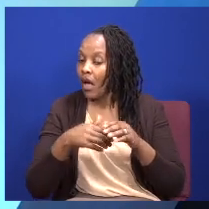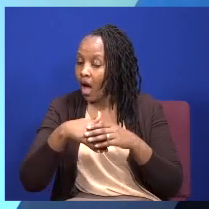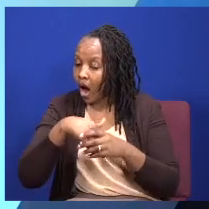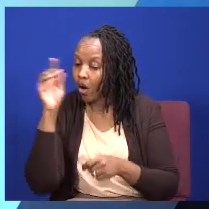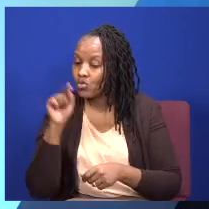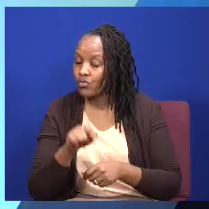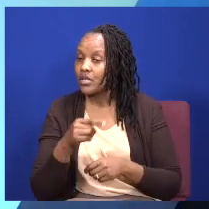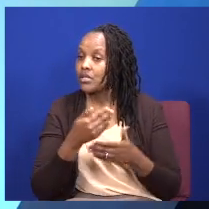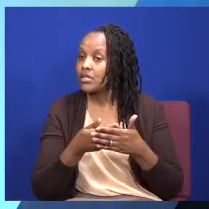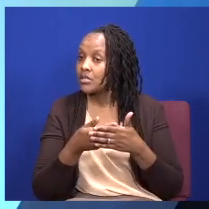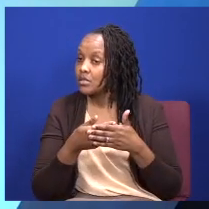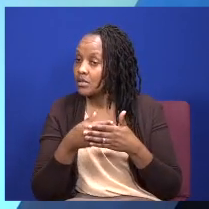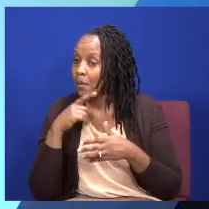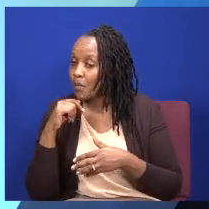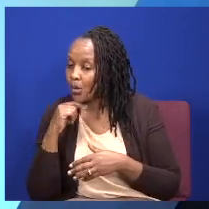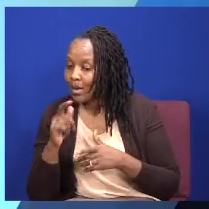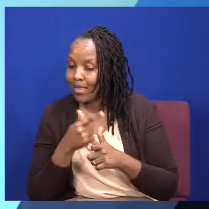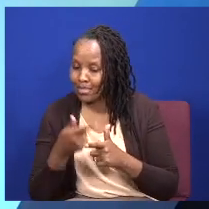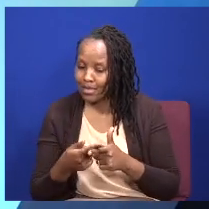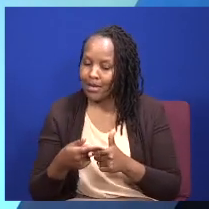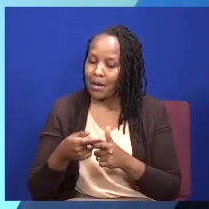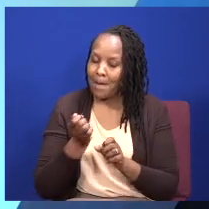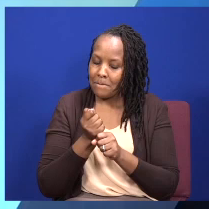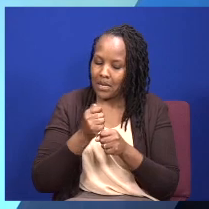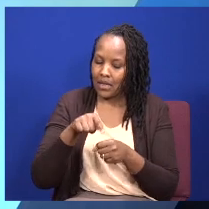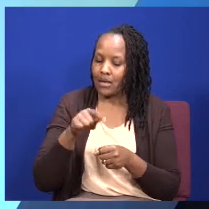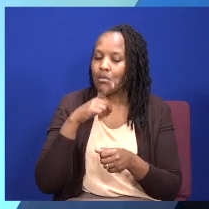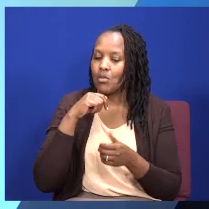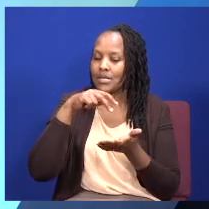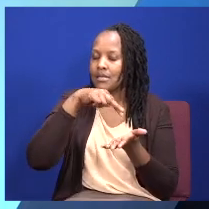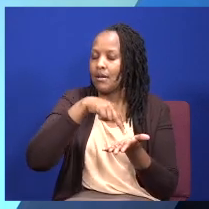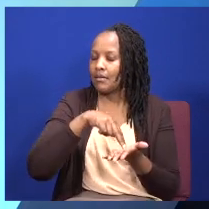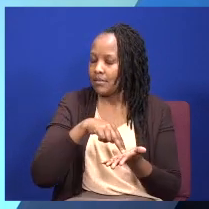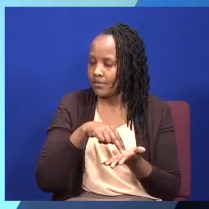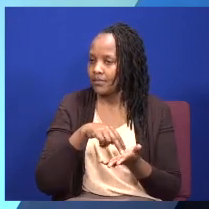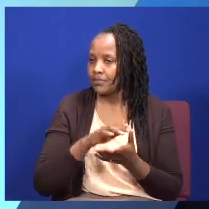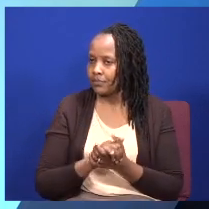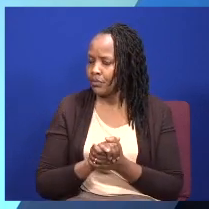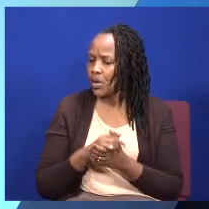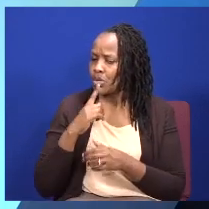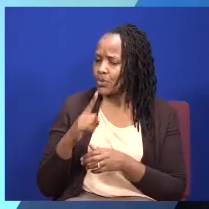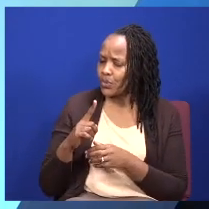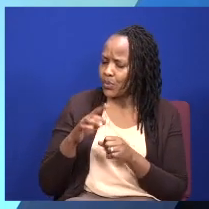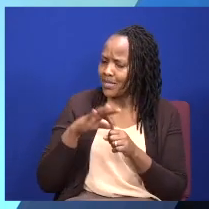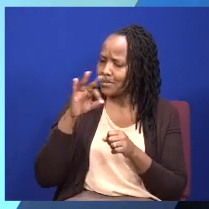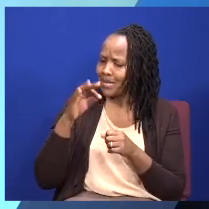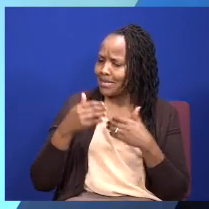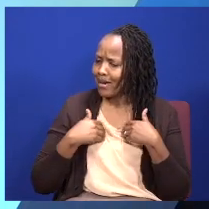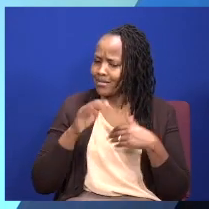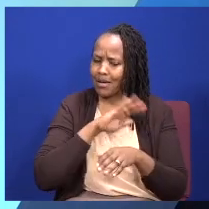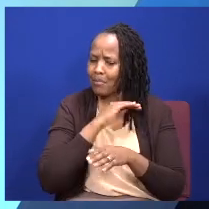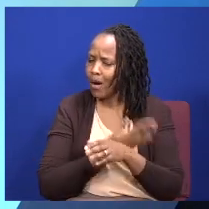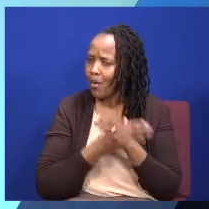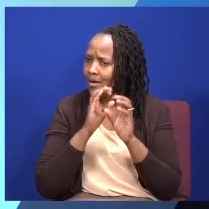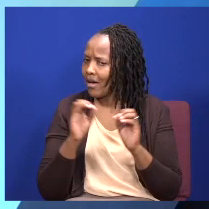up and raised him and made him stand, and he stood and he was alive again. So the spirit has no power when